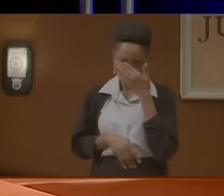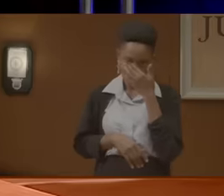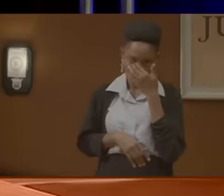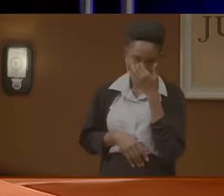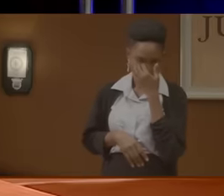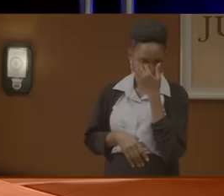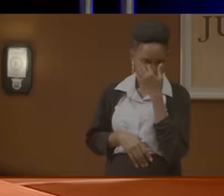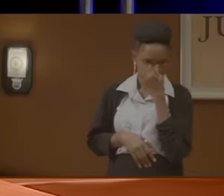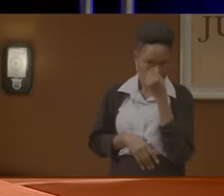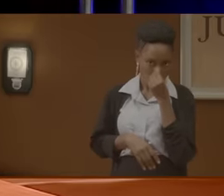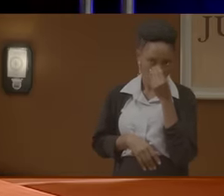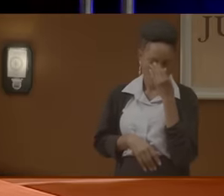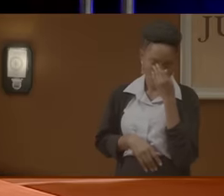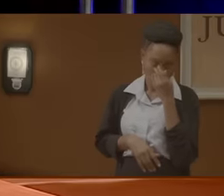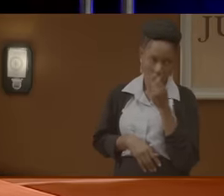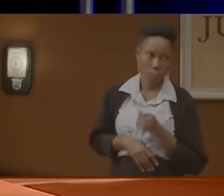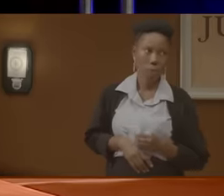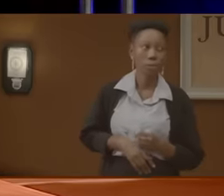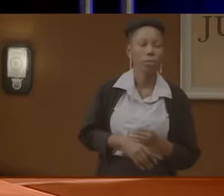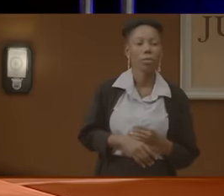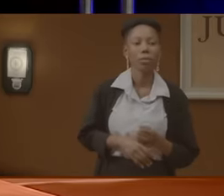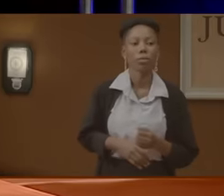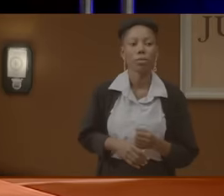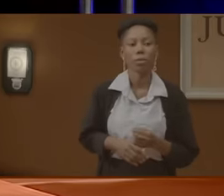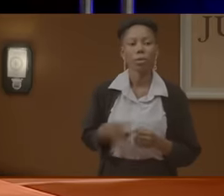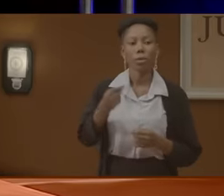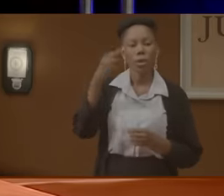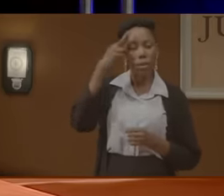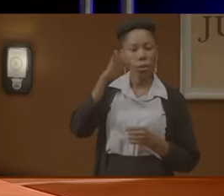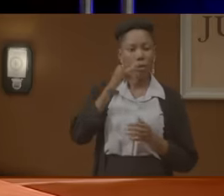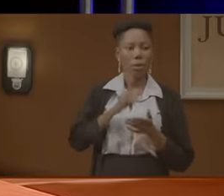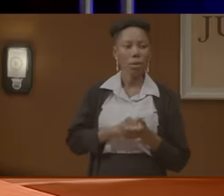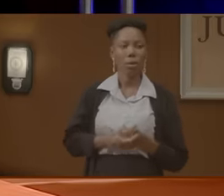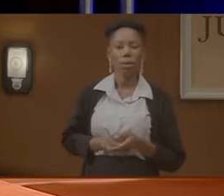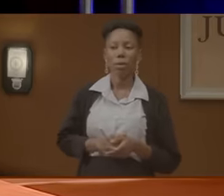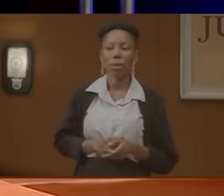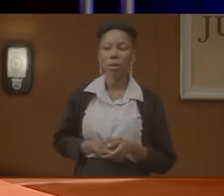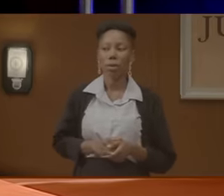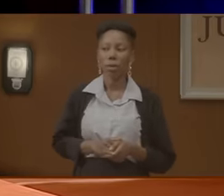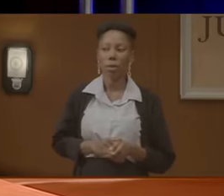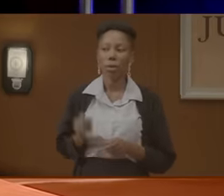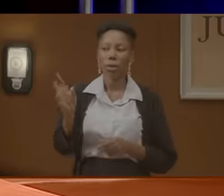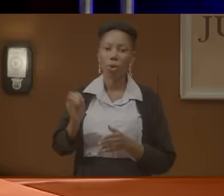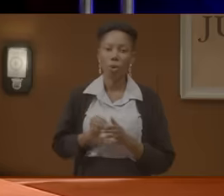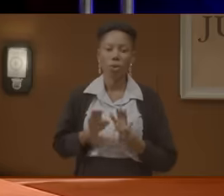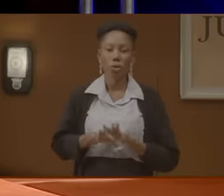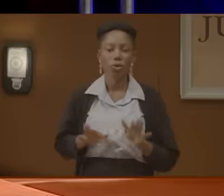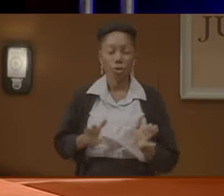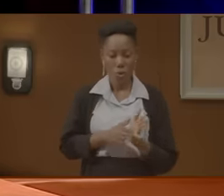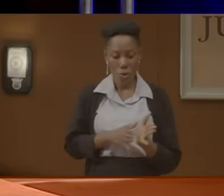ma'am. So, the reason I say, let me explain for you, because my children school